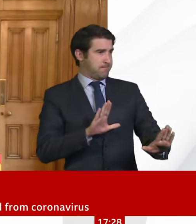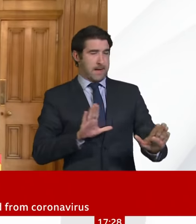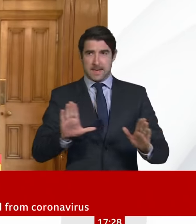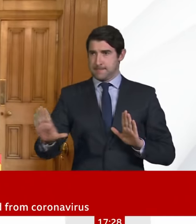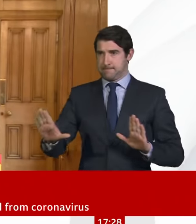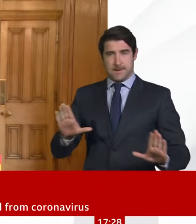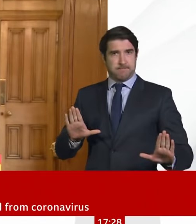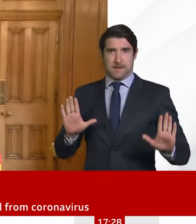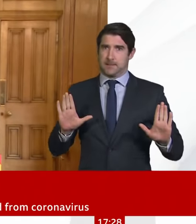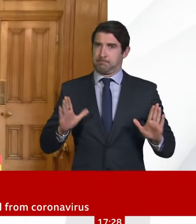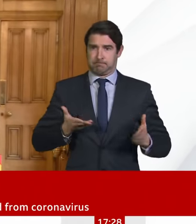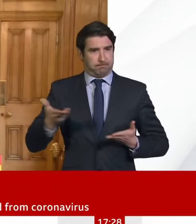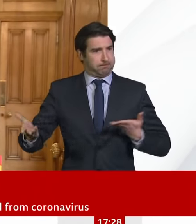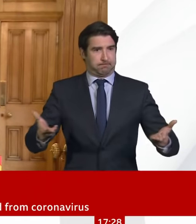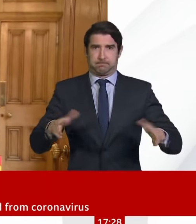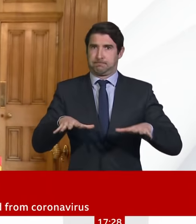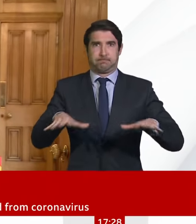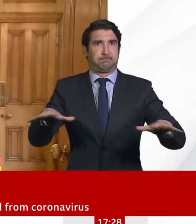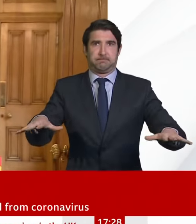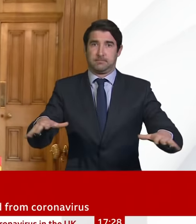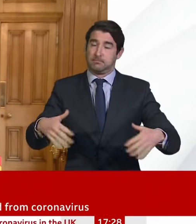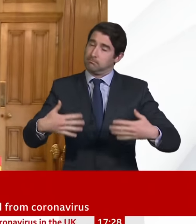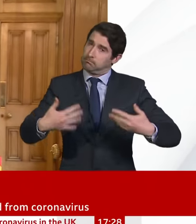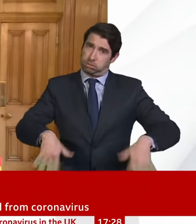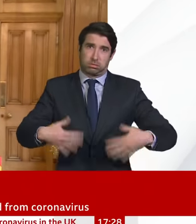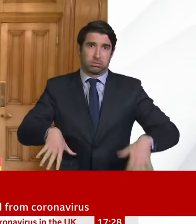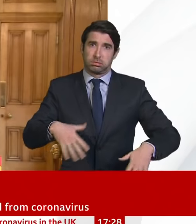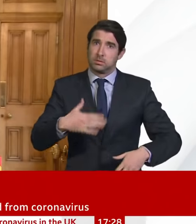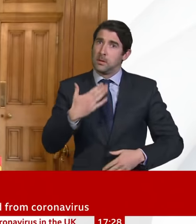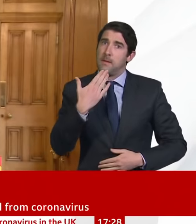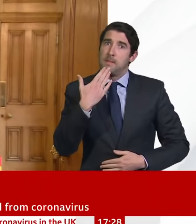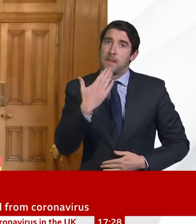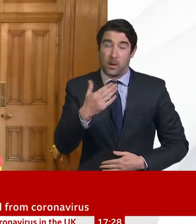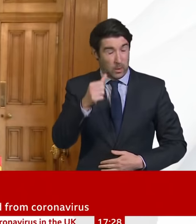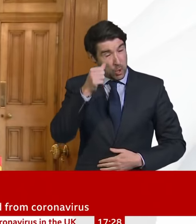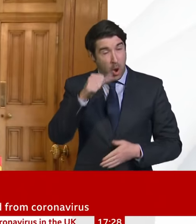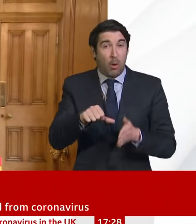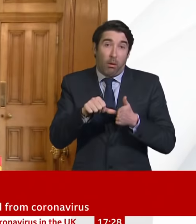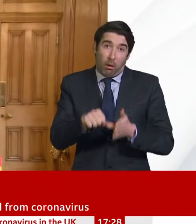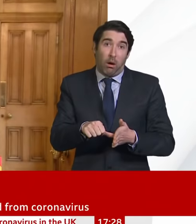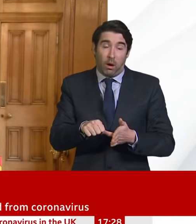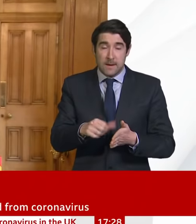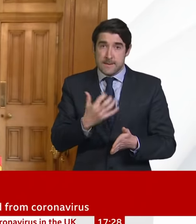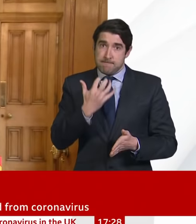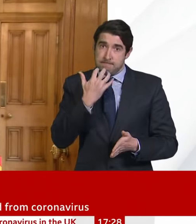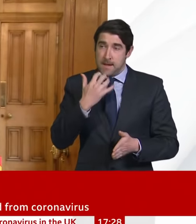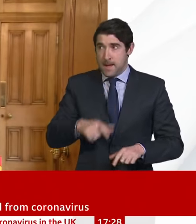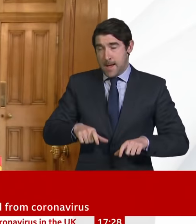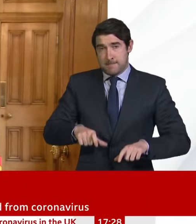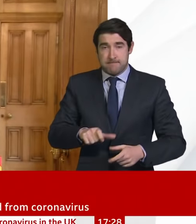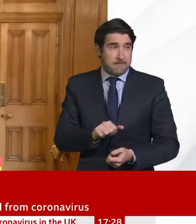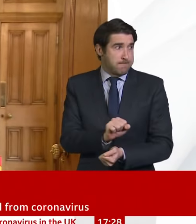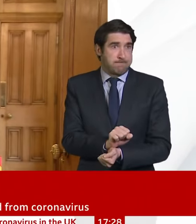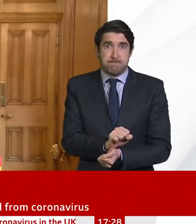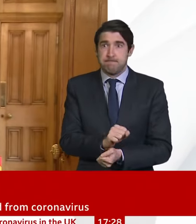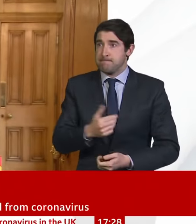following these rules. And Steve will update us on the progress that's being made and how people are following those